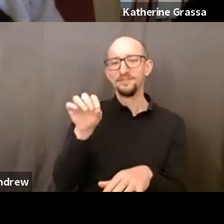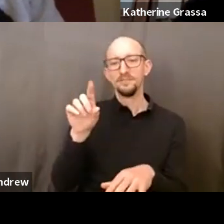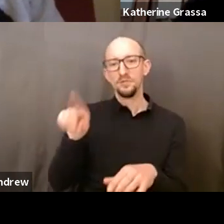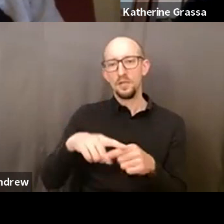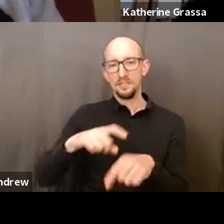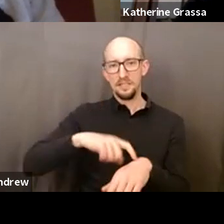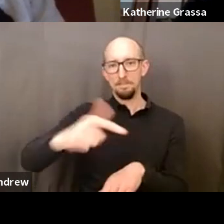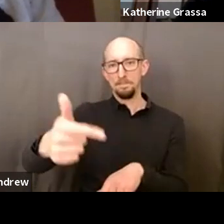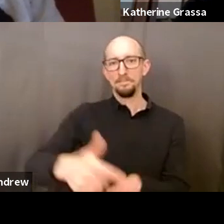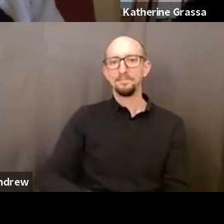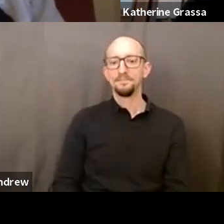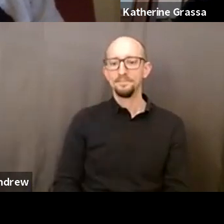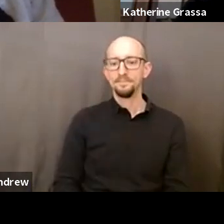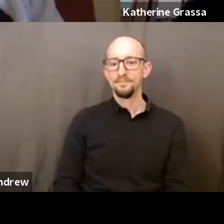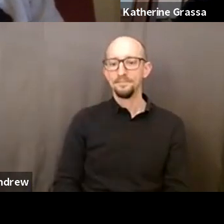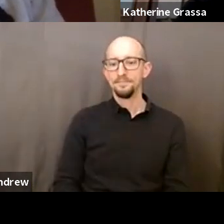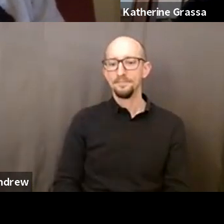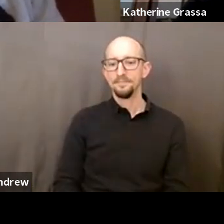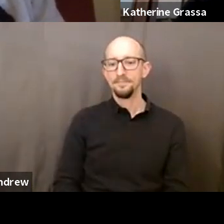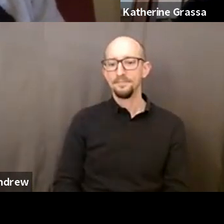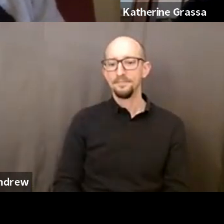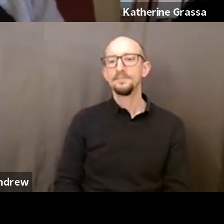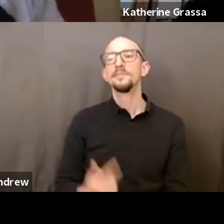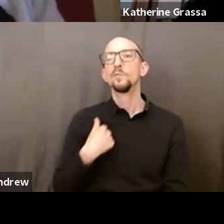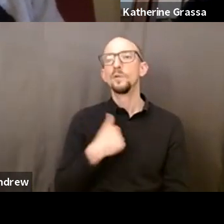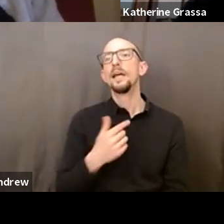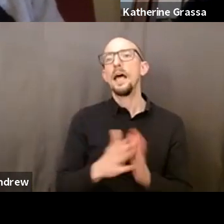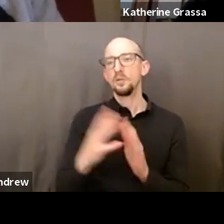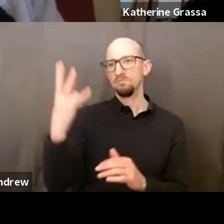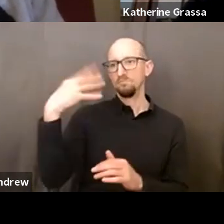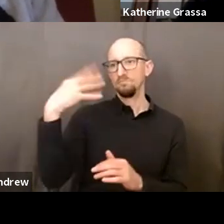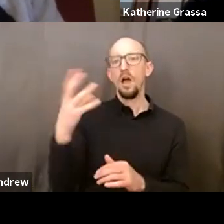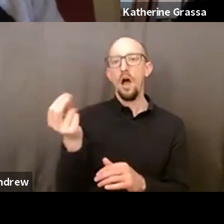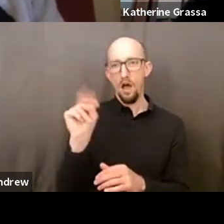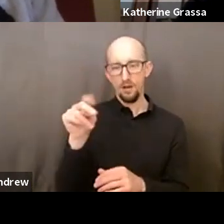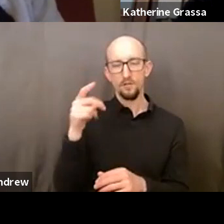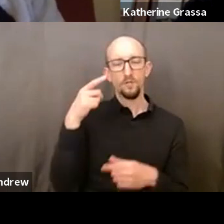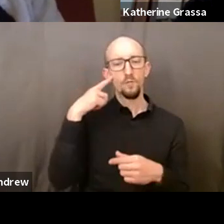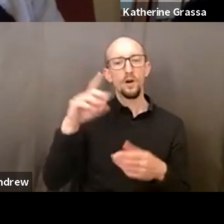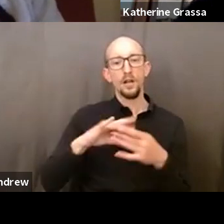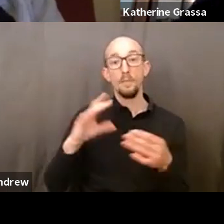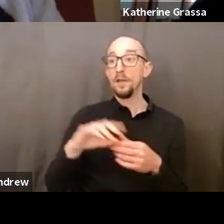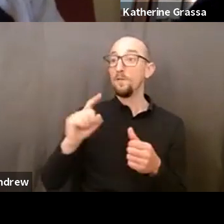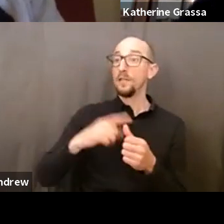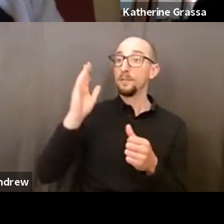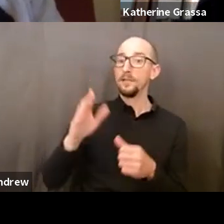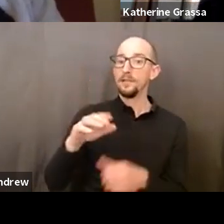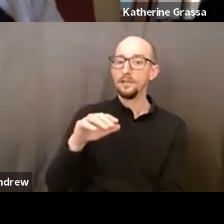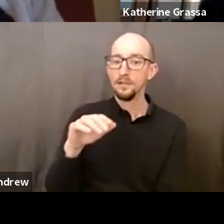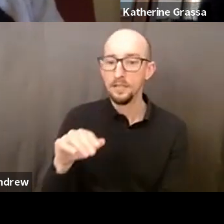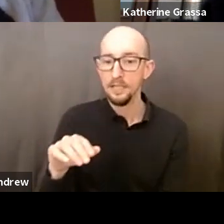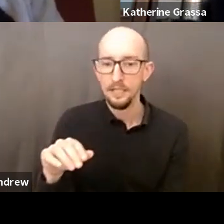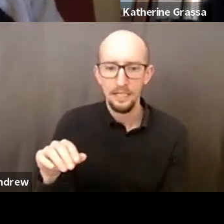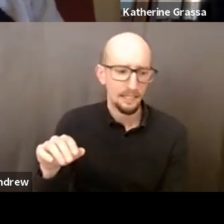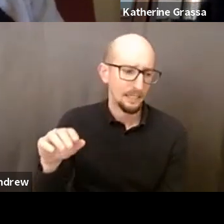panelist and we will ask you to turn on your camera for public comment. Our first speaker is Irene